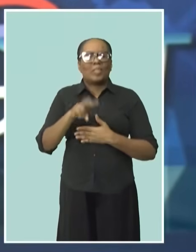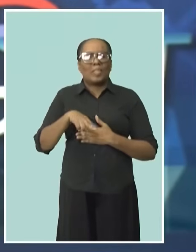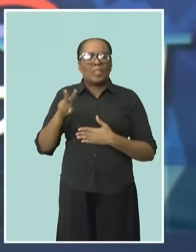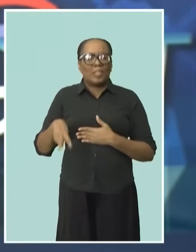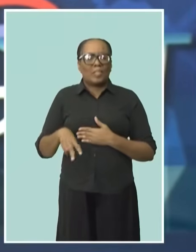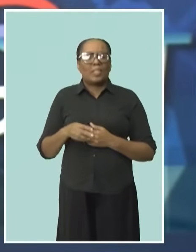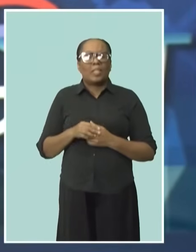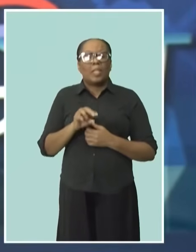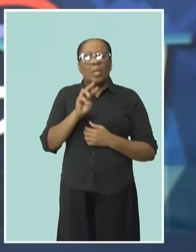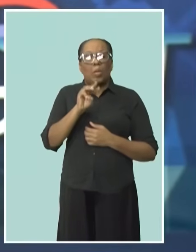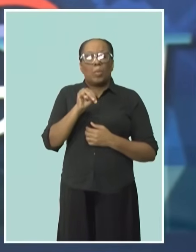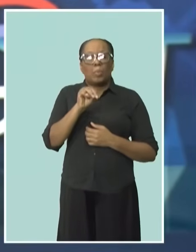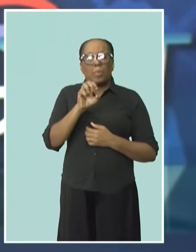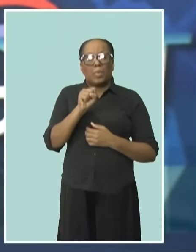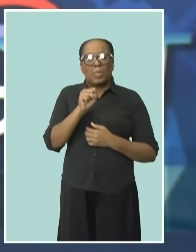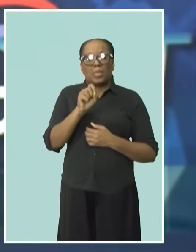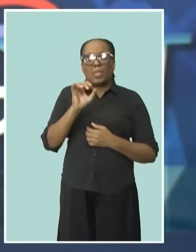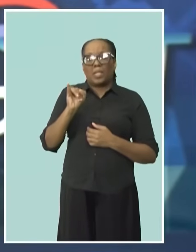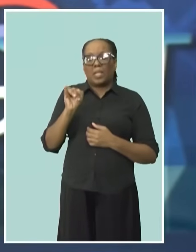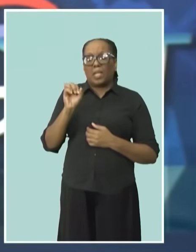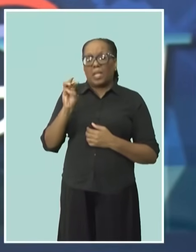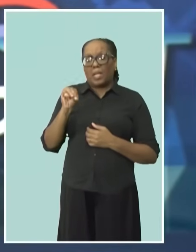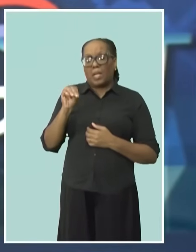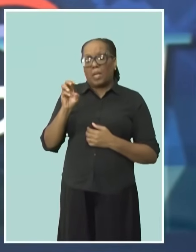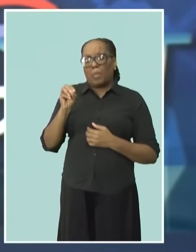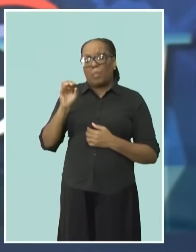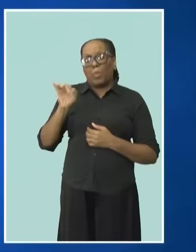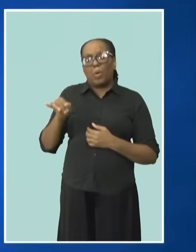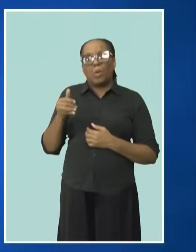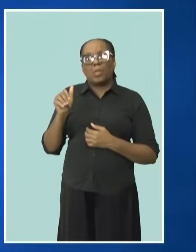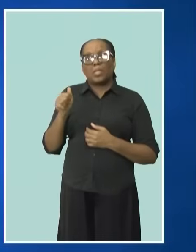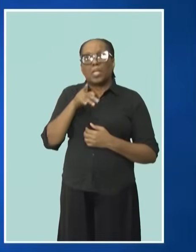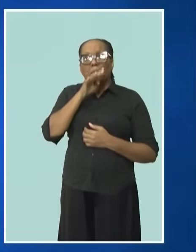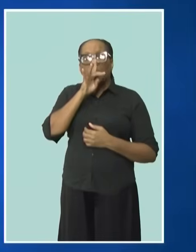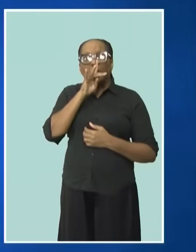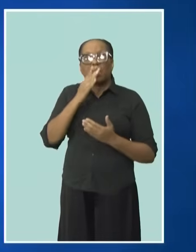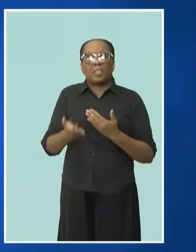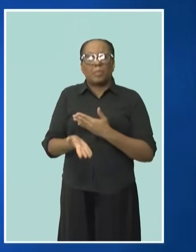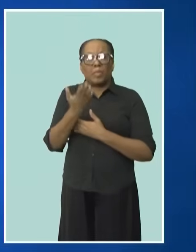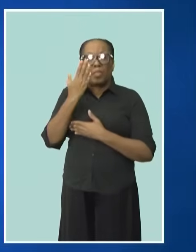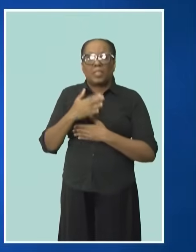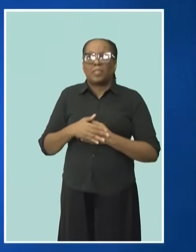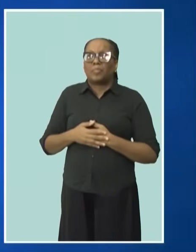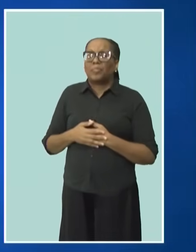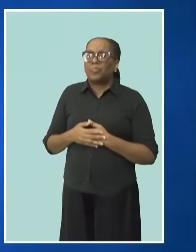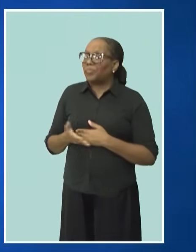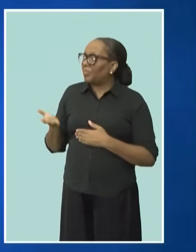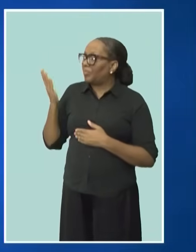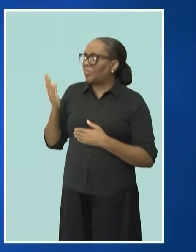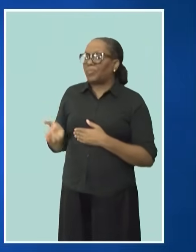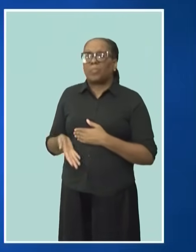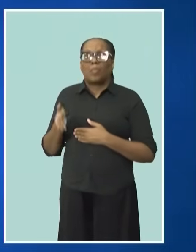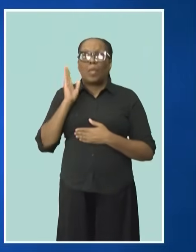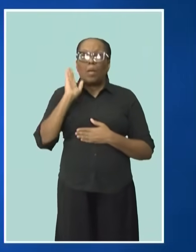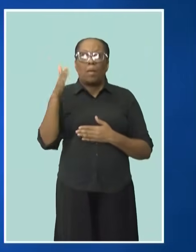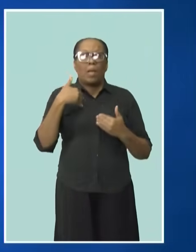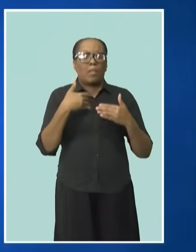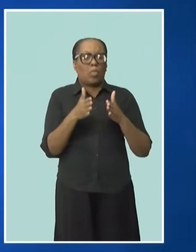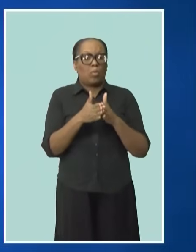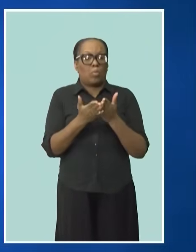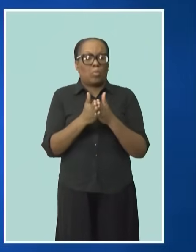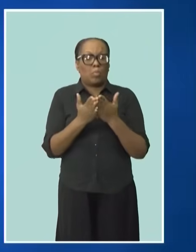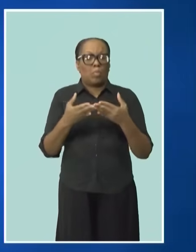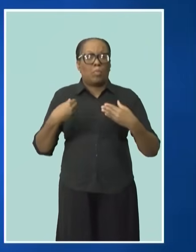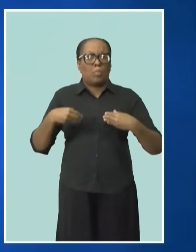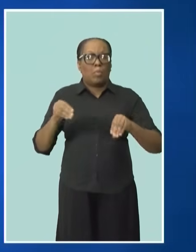was speaking as a guest on Morning Barbados. There is going to be not necessarily a library space, but a literary market. Right. We're